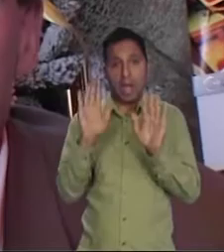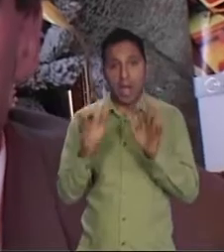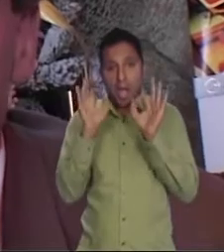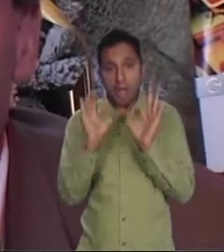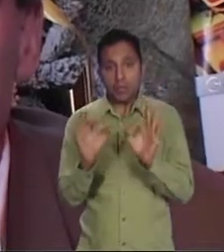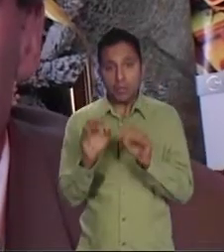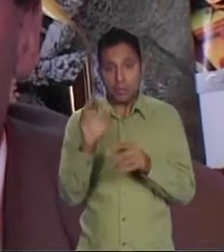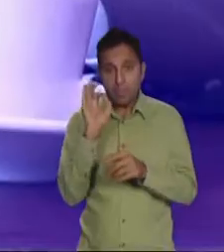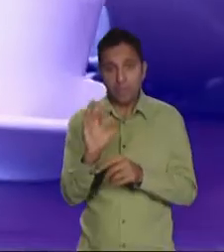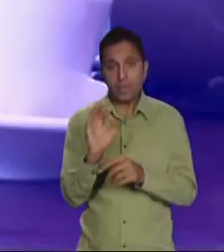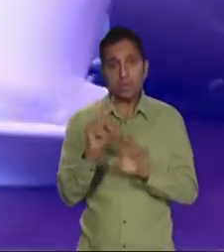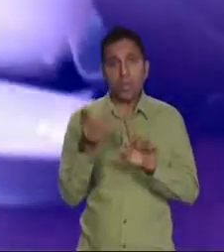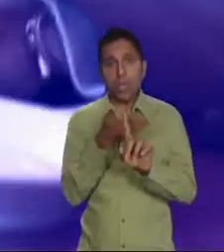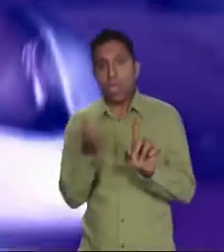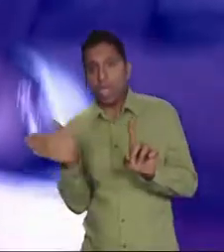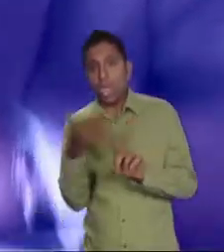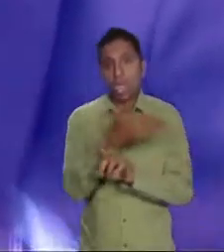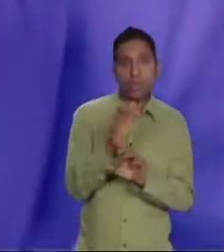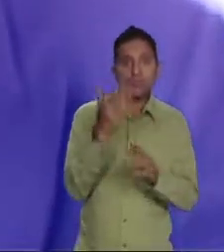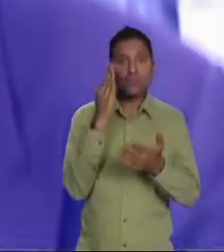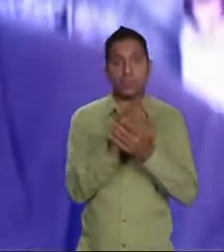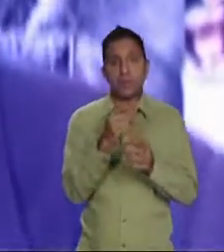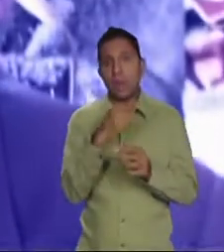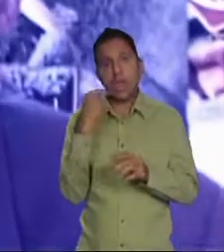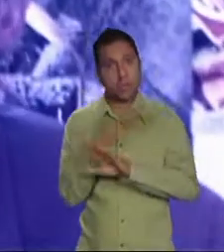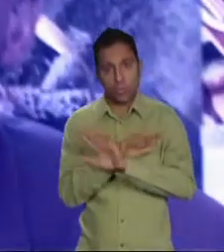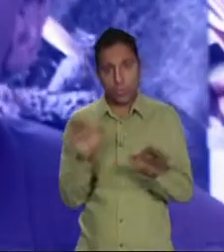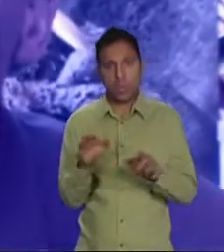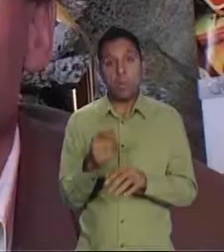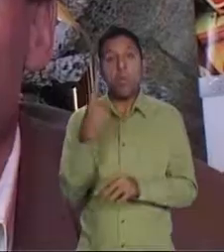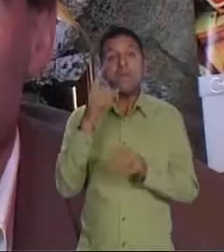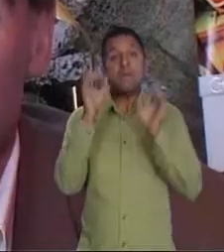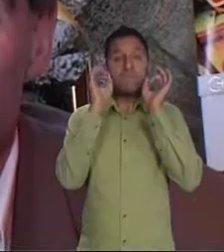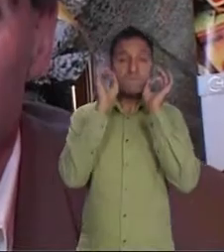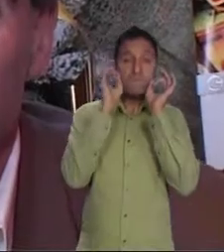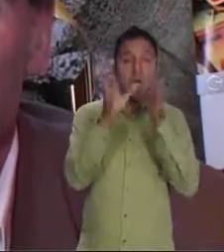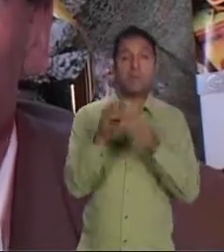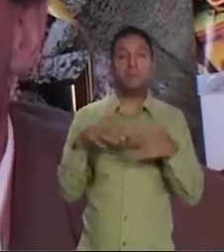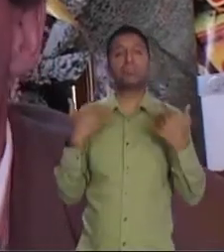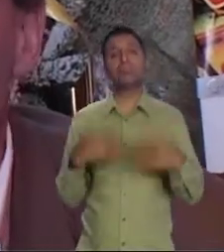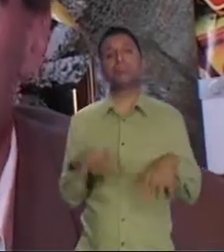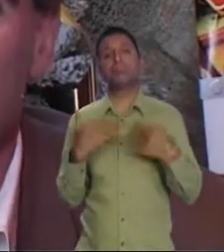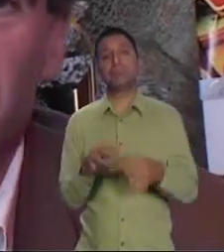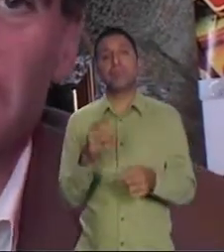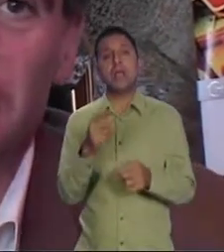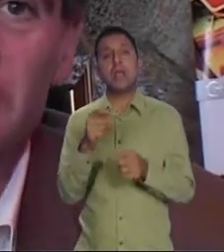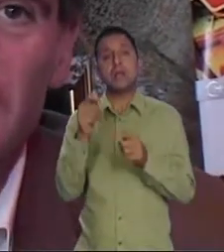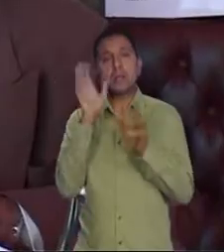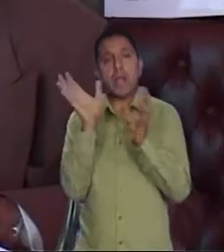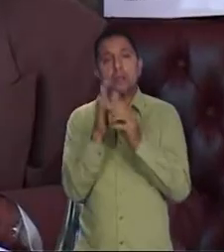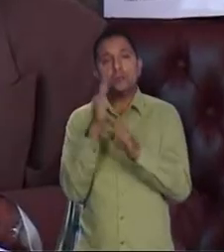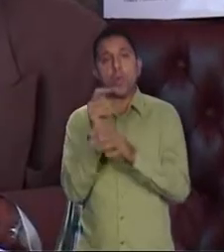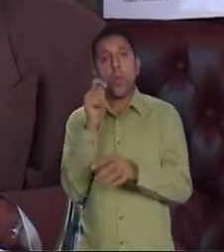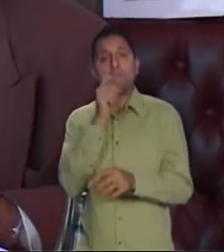not deviate from the truth. One very famous instance where an intelligence officer wasn't truthful in his reports has gone down in MI6 folklore.